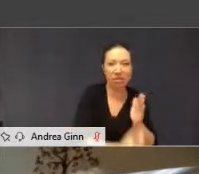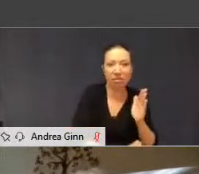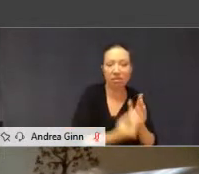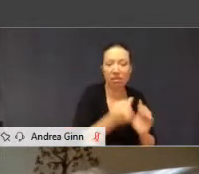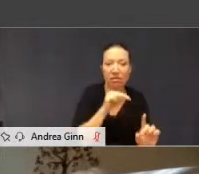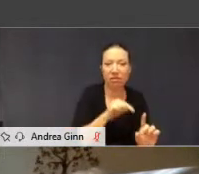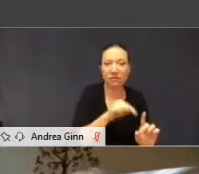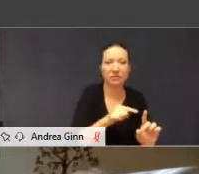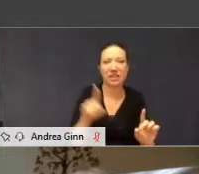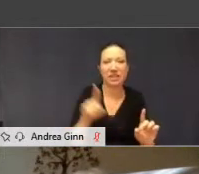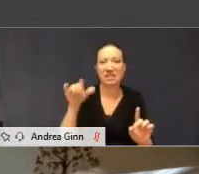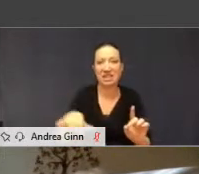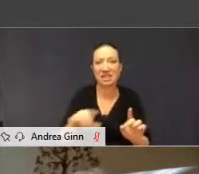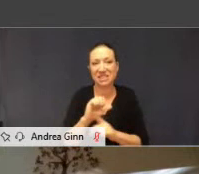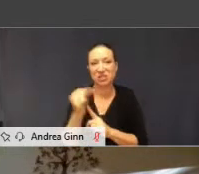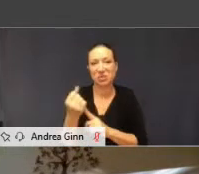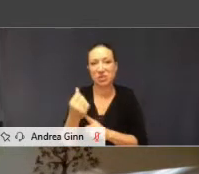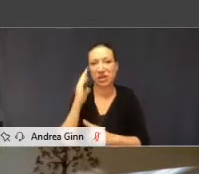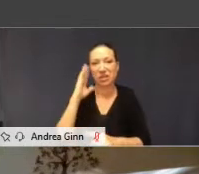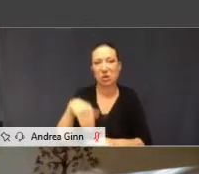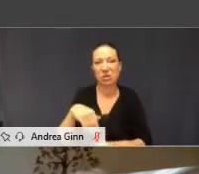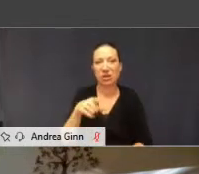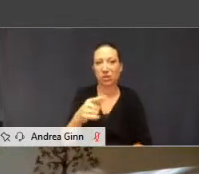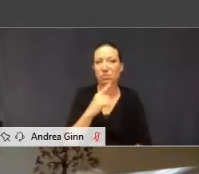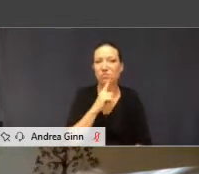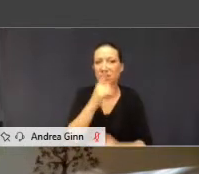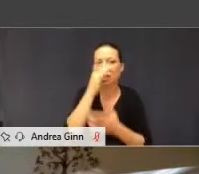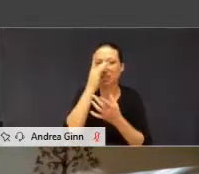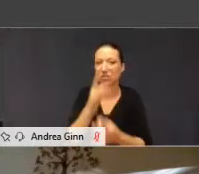you, you were keenly interested in that.